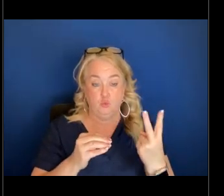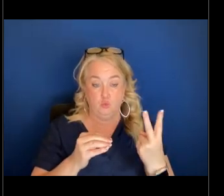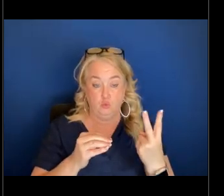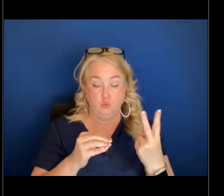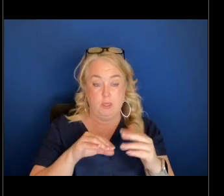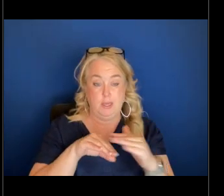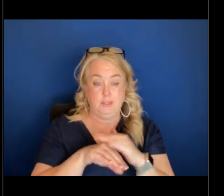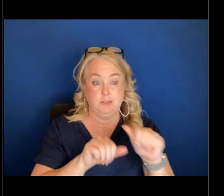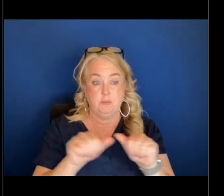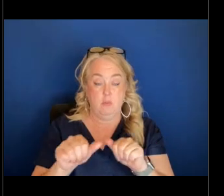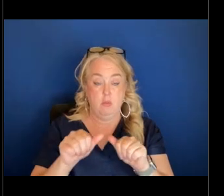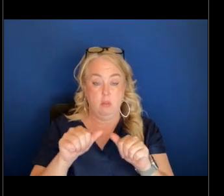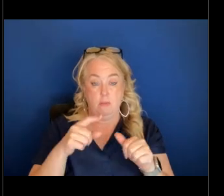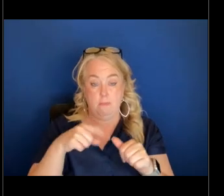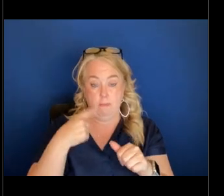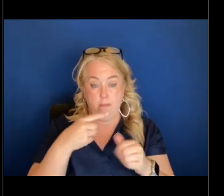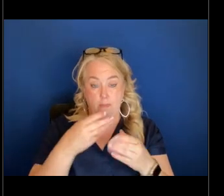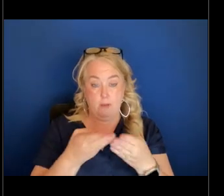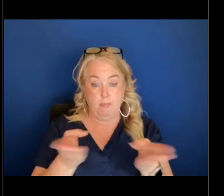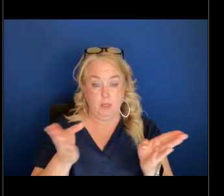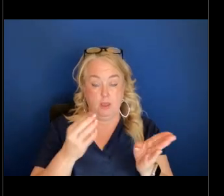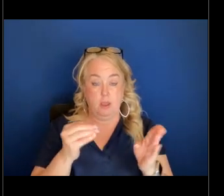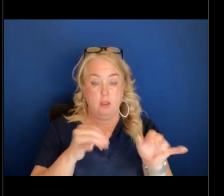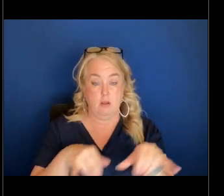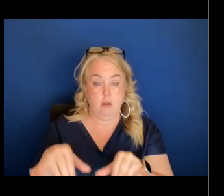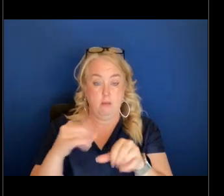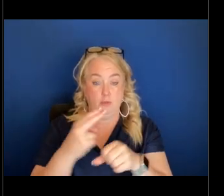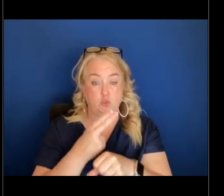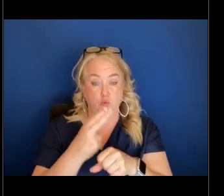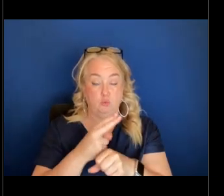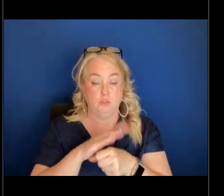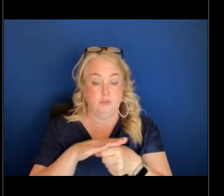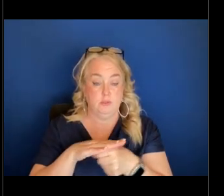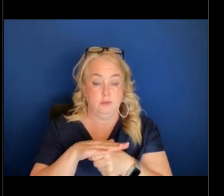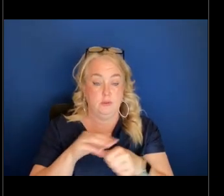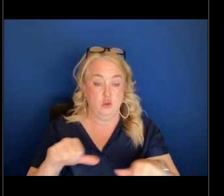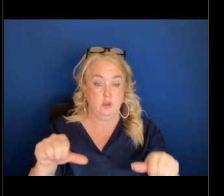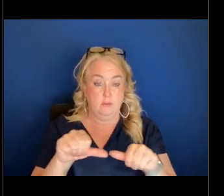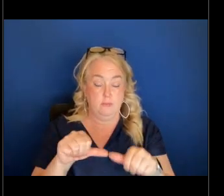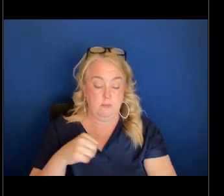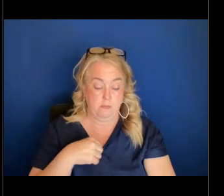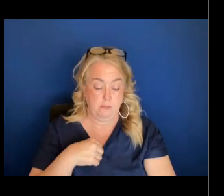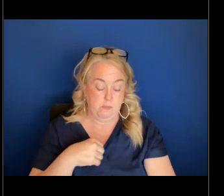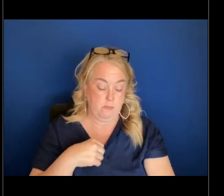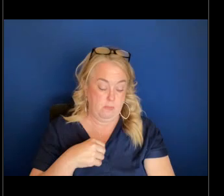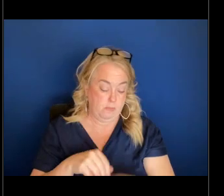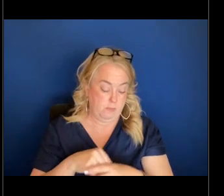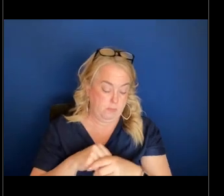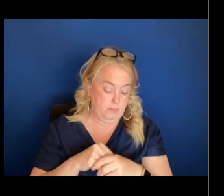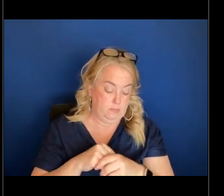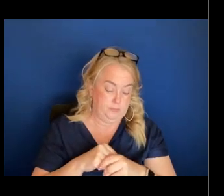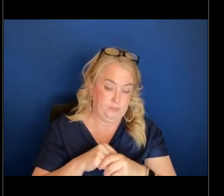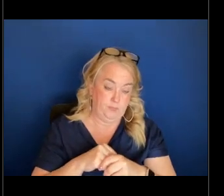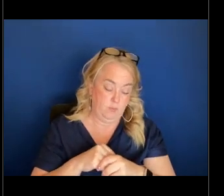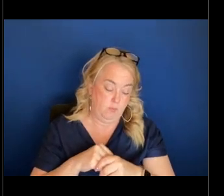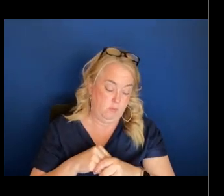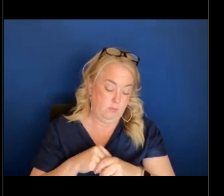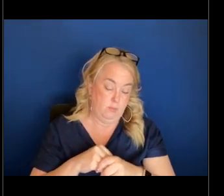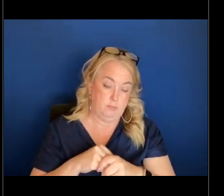accessible public and common use areas.